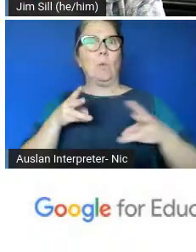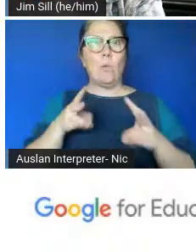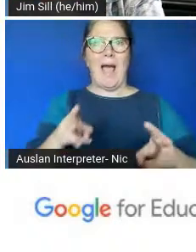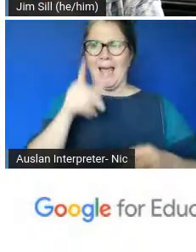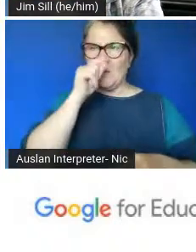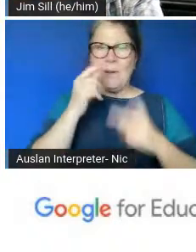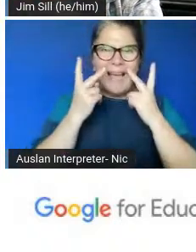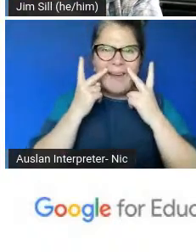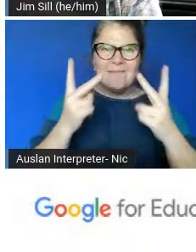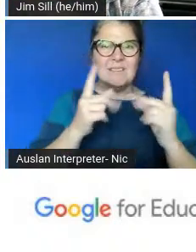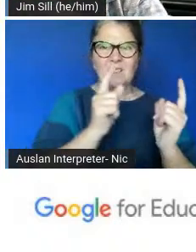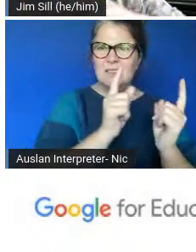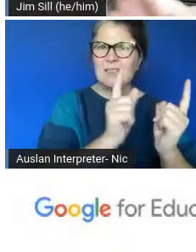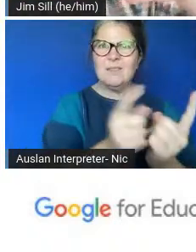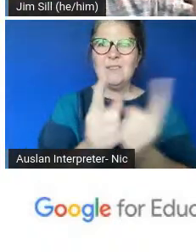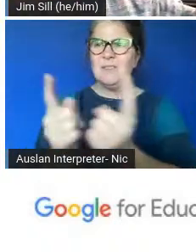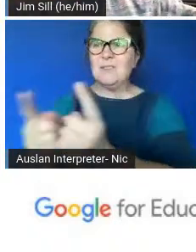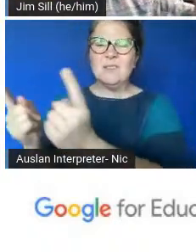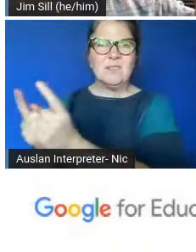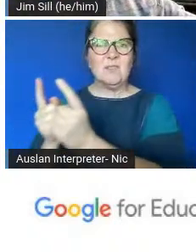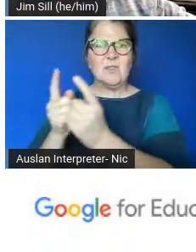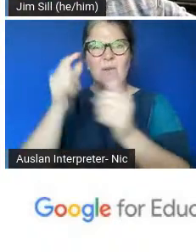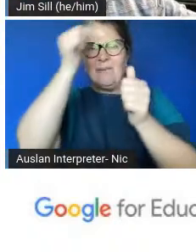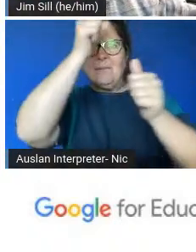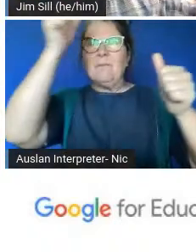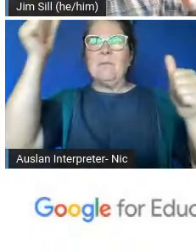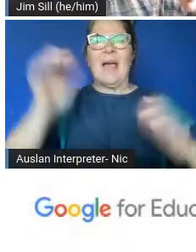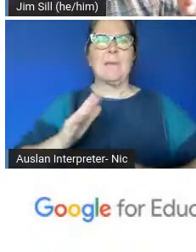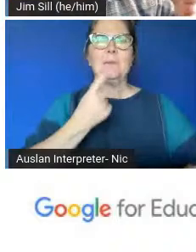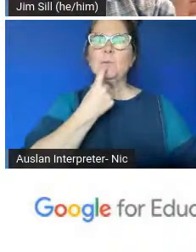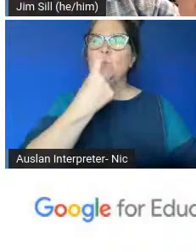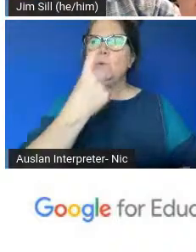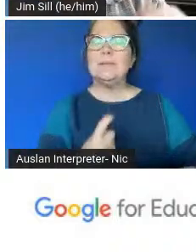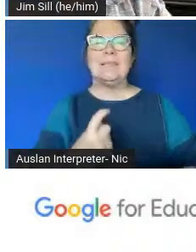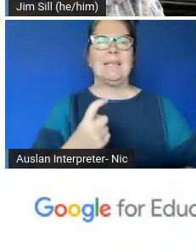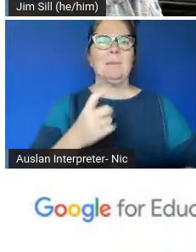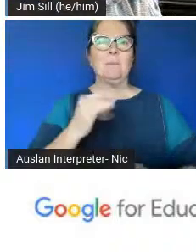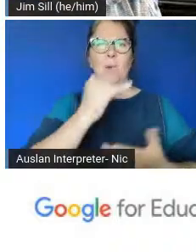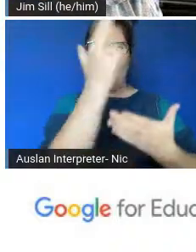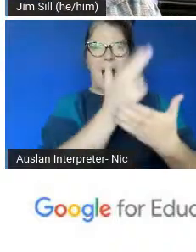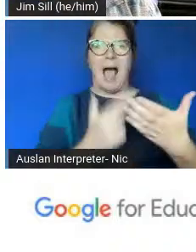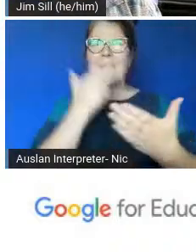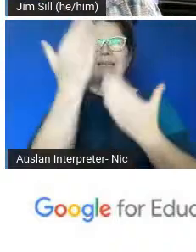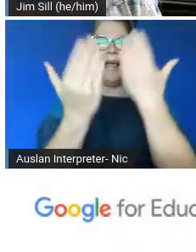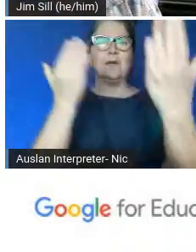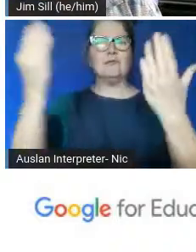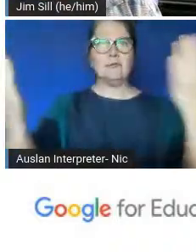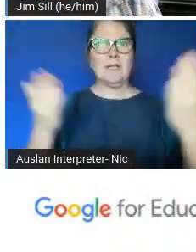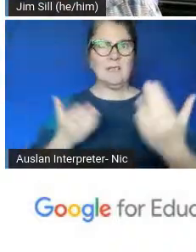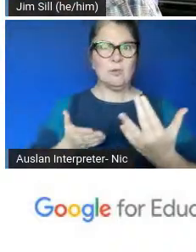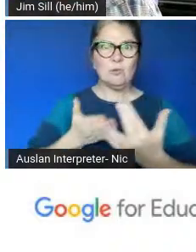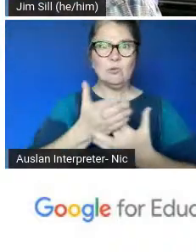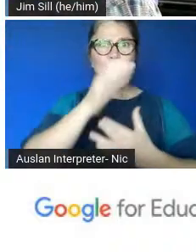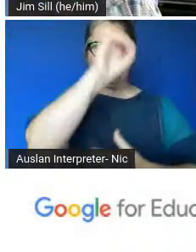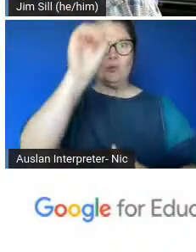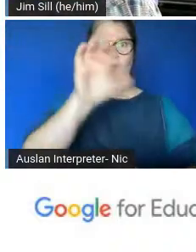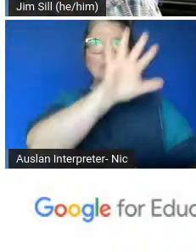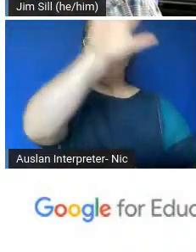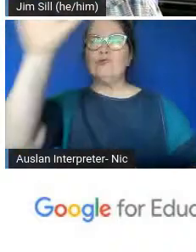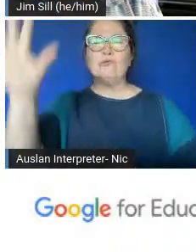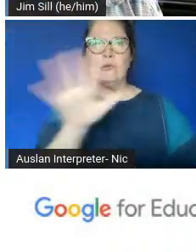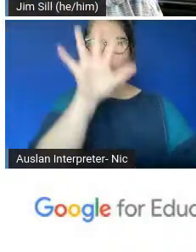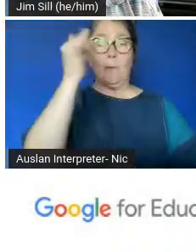in France, or any museum, or even walking the streets around the Colosseum in